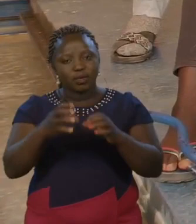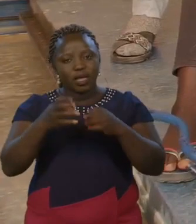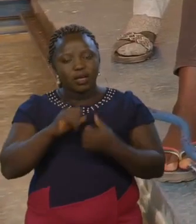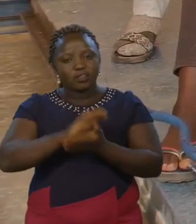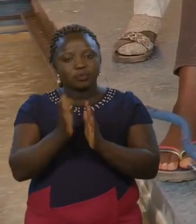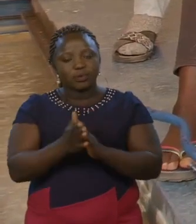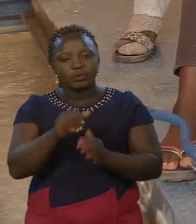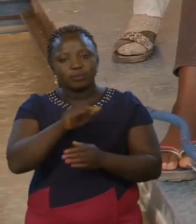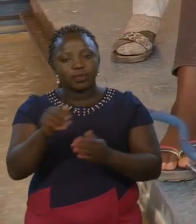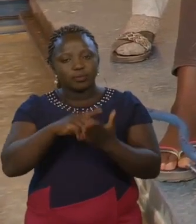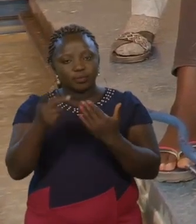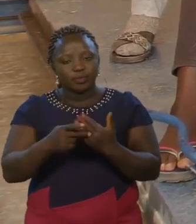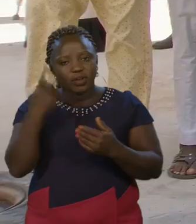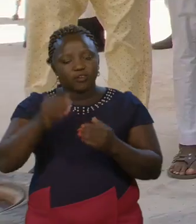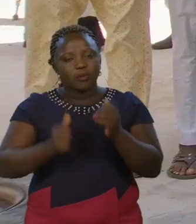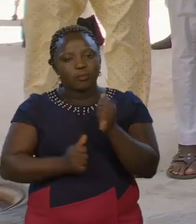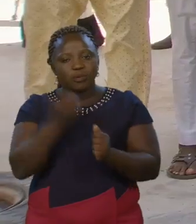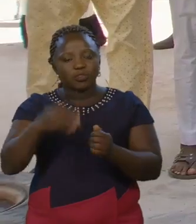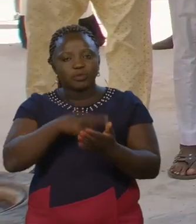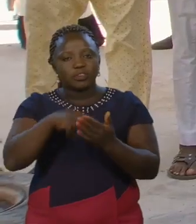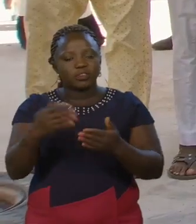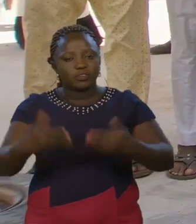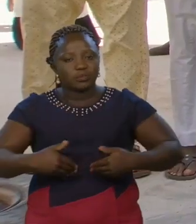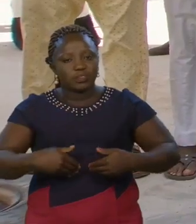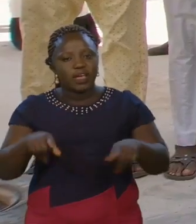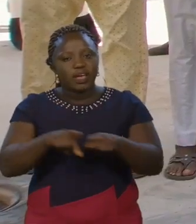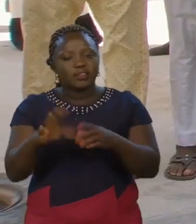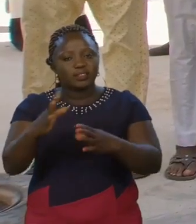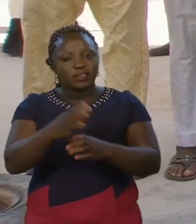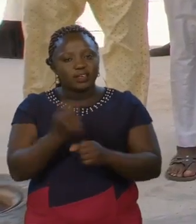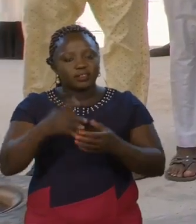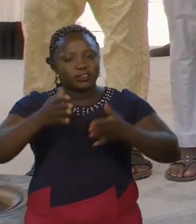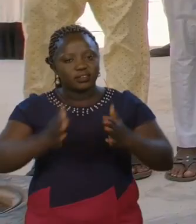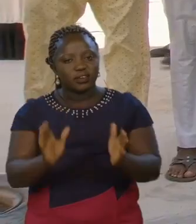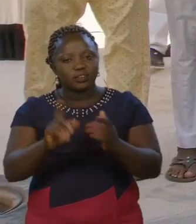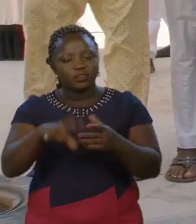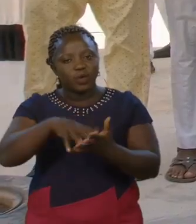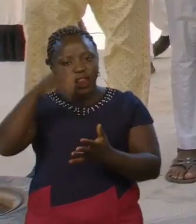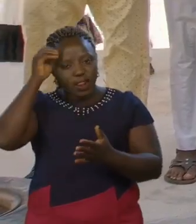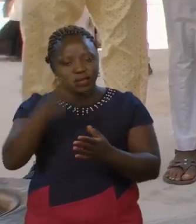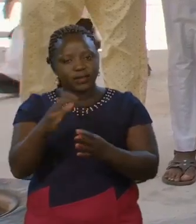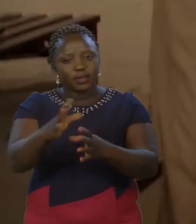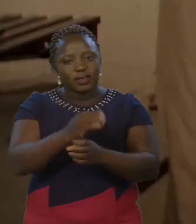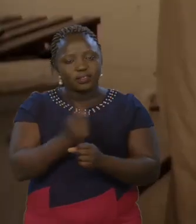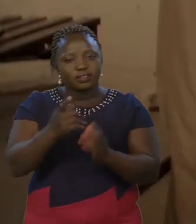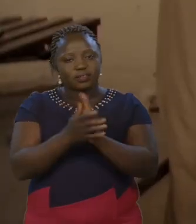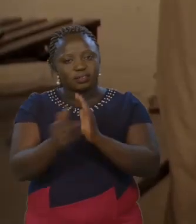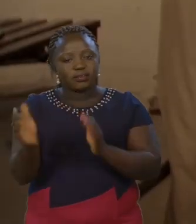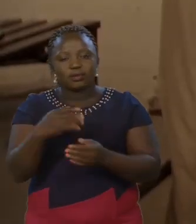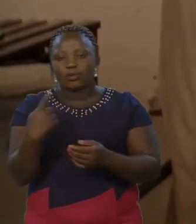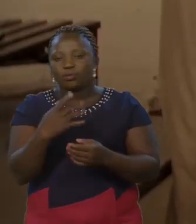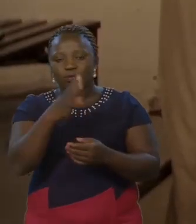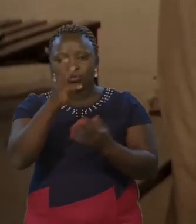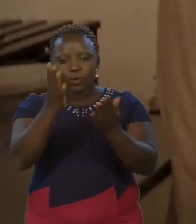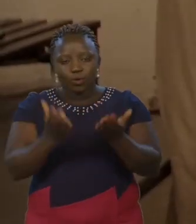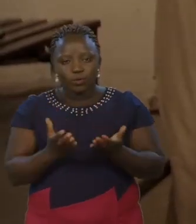has become a breather for most of these youths as they get a chance to learn and acquire the skill they always